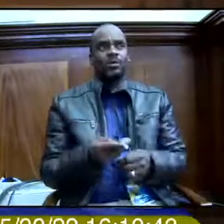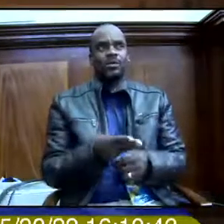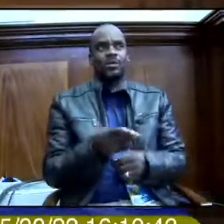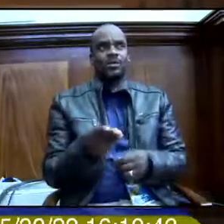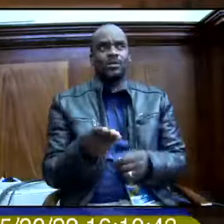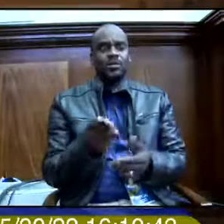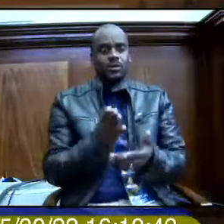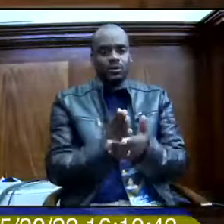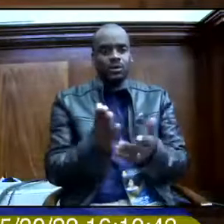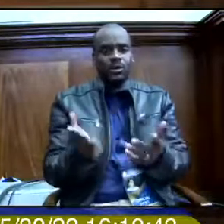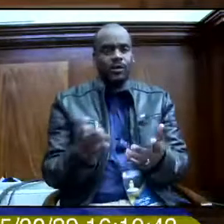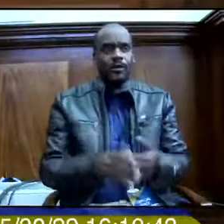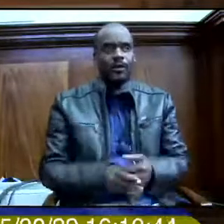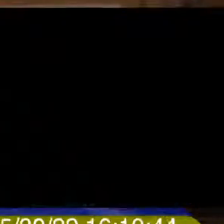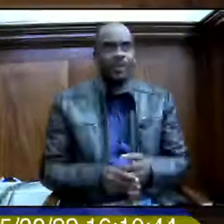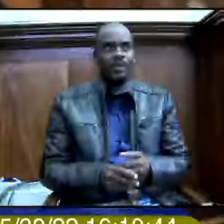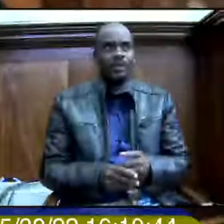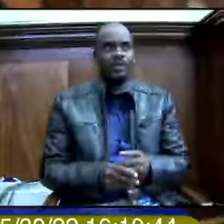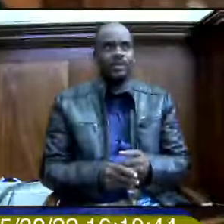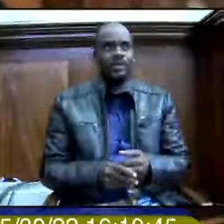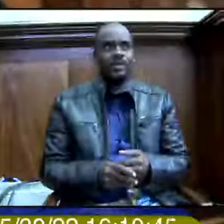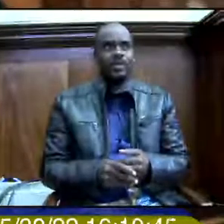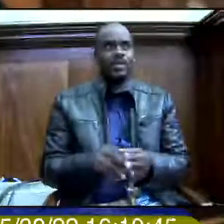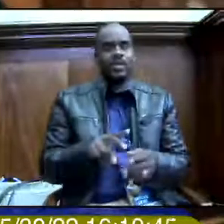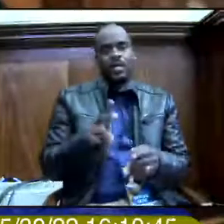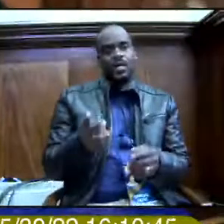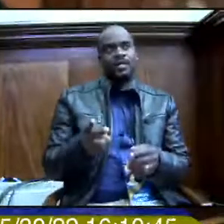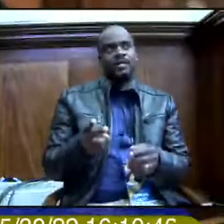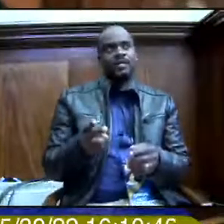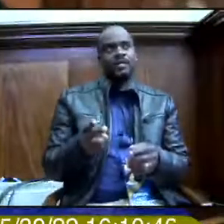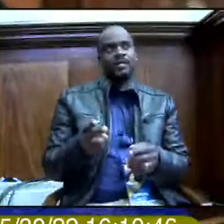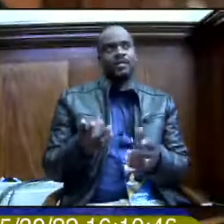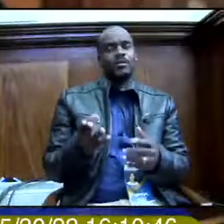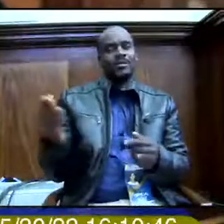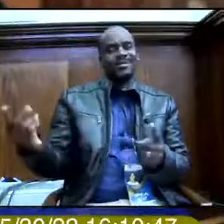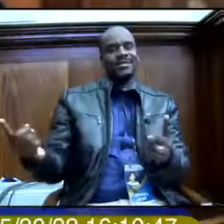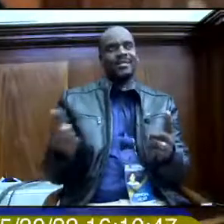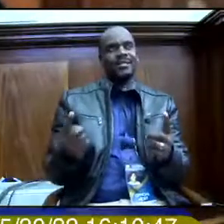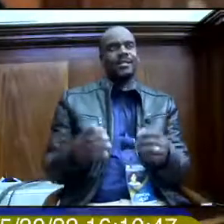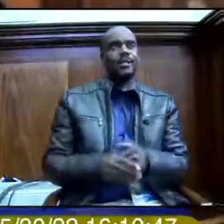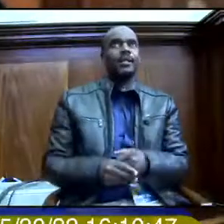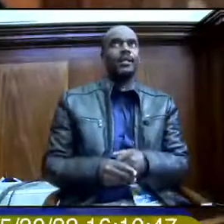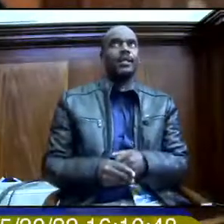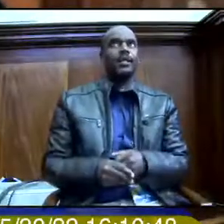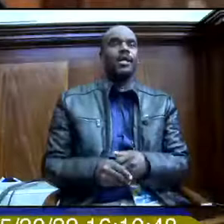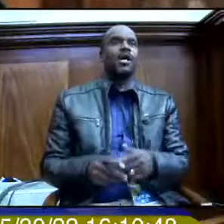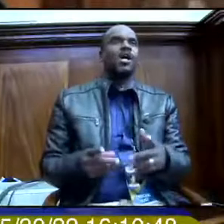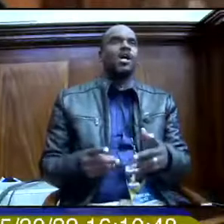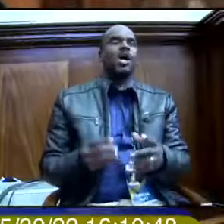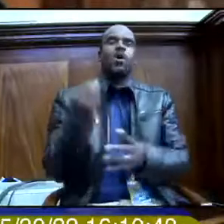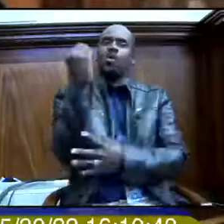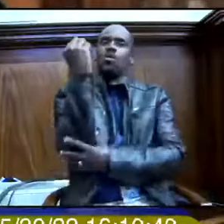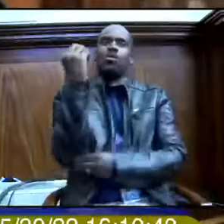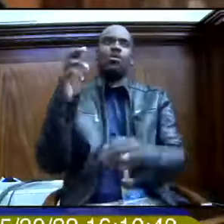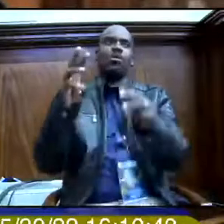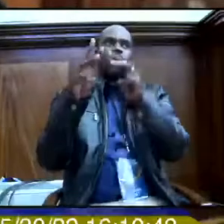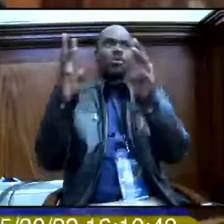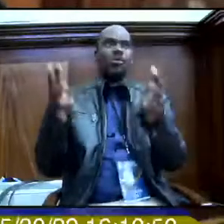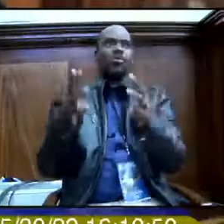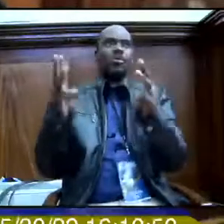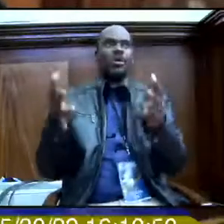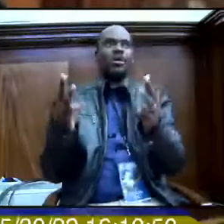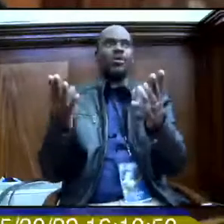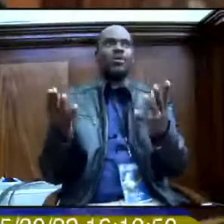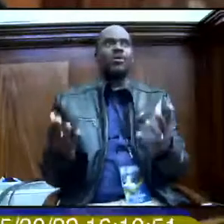know pay more than uh others are paying and because poor people are paying taxes almost every day through